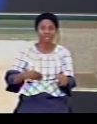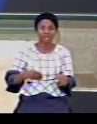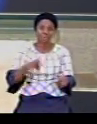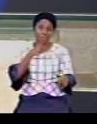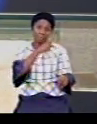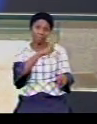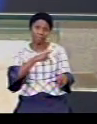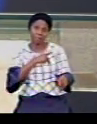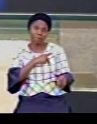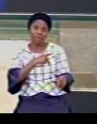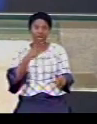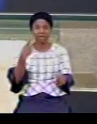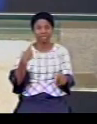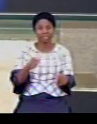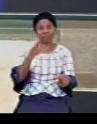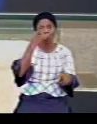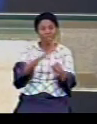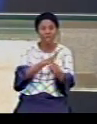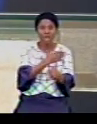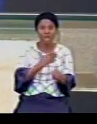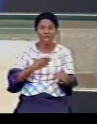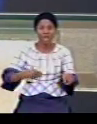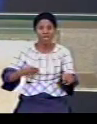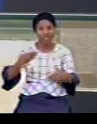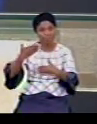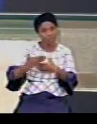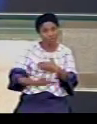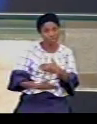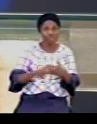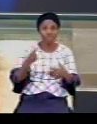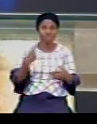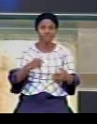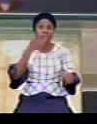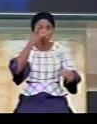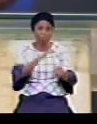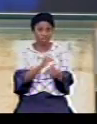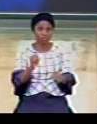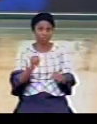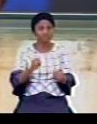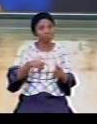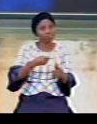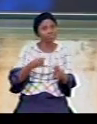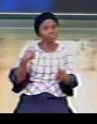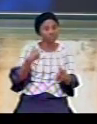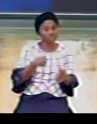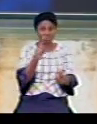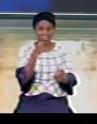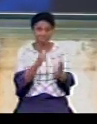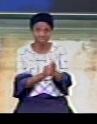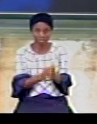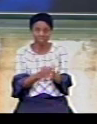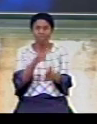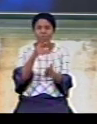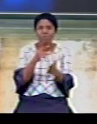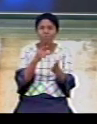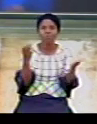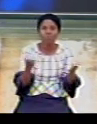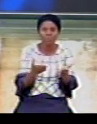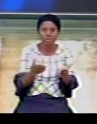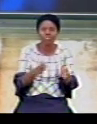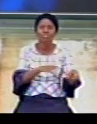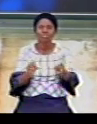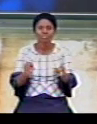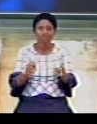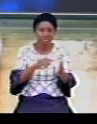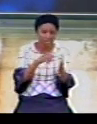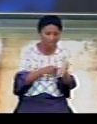promises, embrace the promises, will say, what does this say to me?